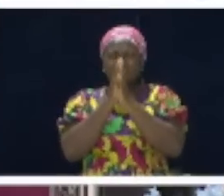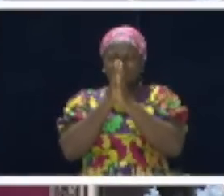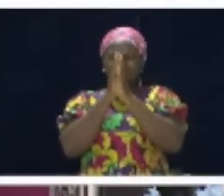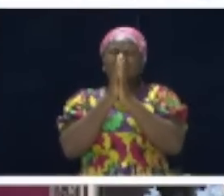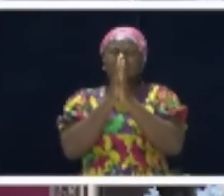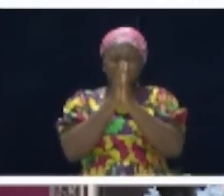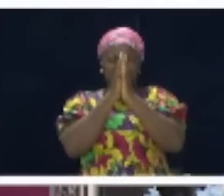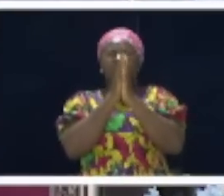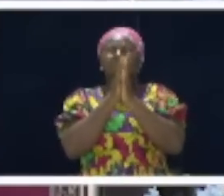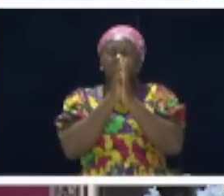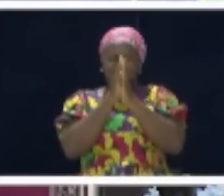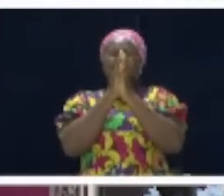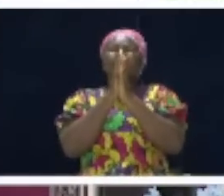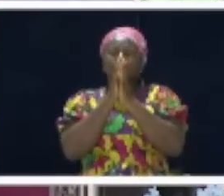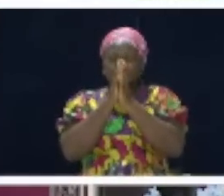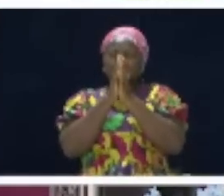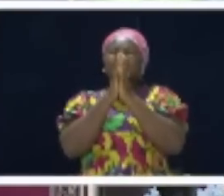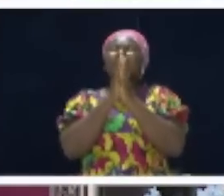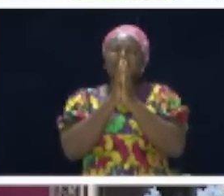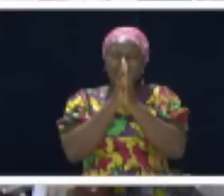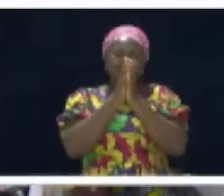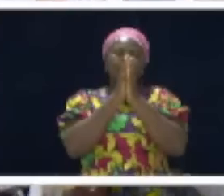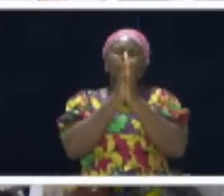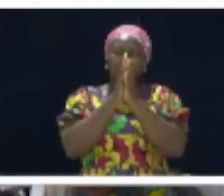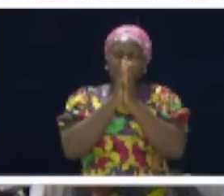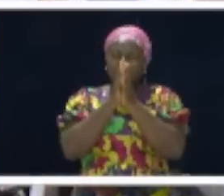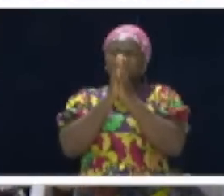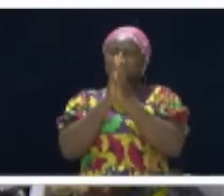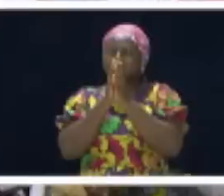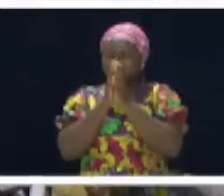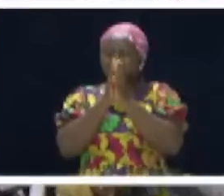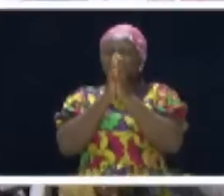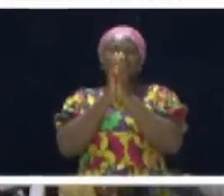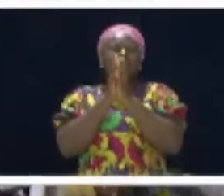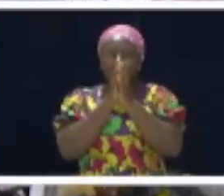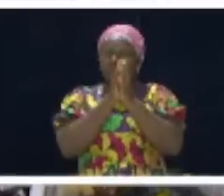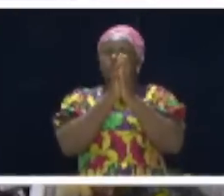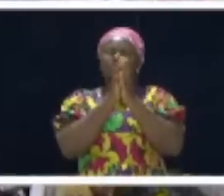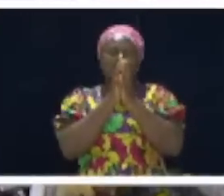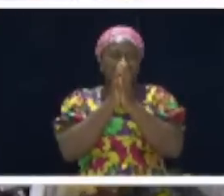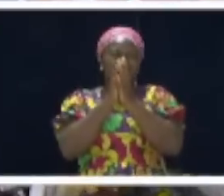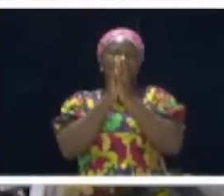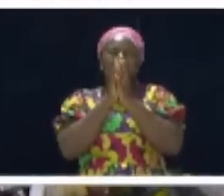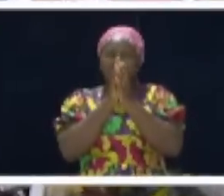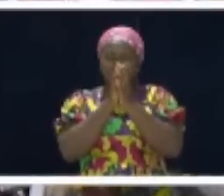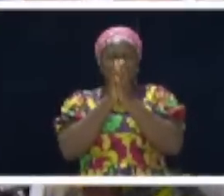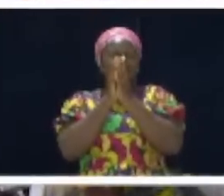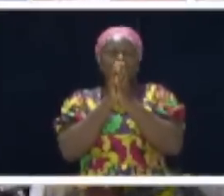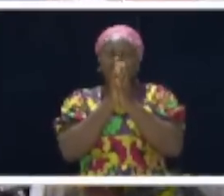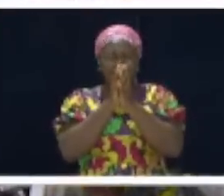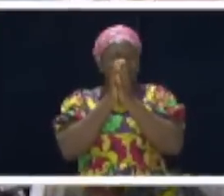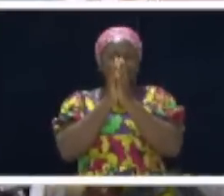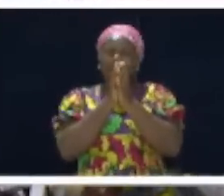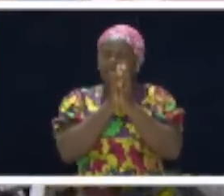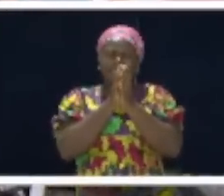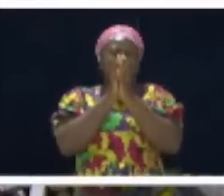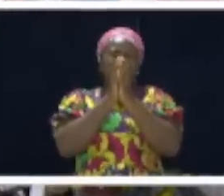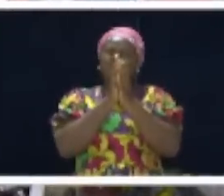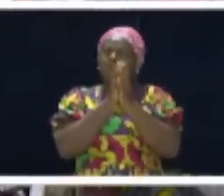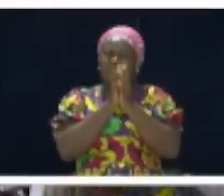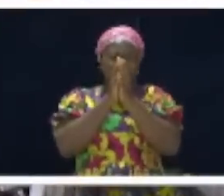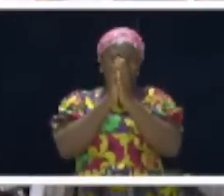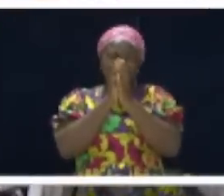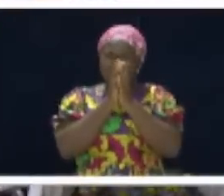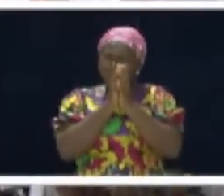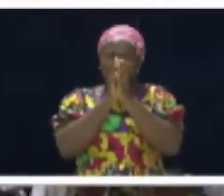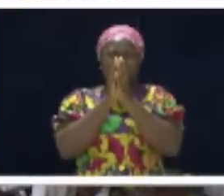begin its great work in my life, in every facet of my life. Let